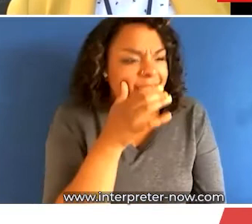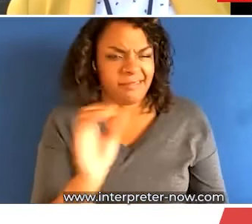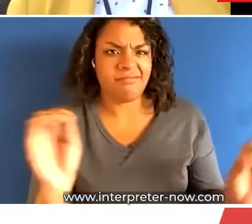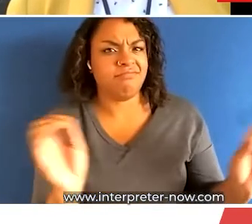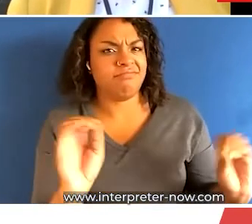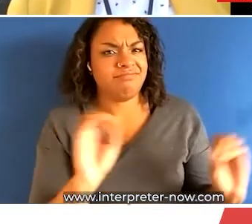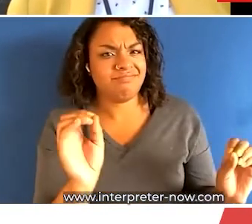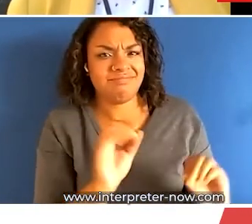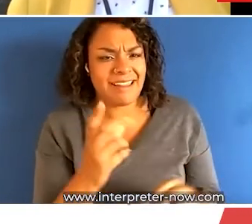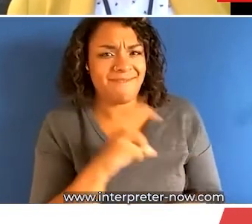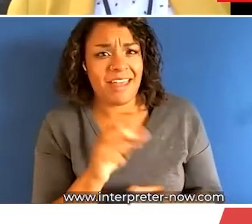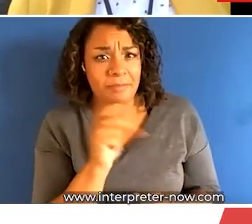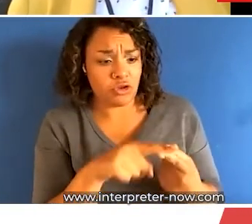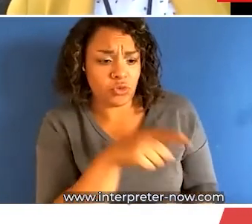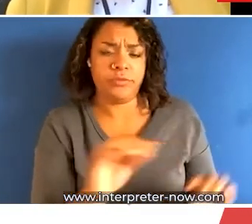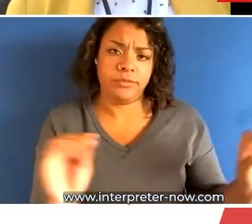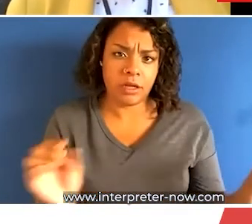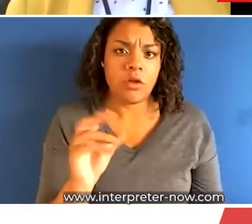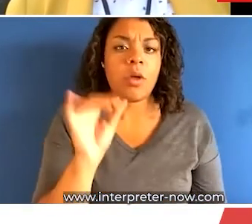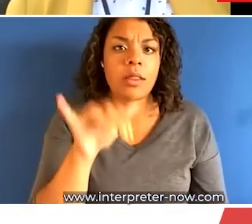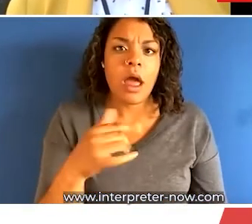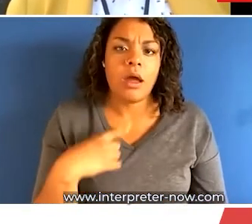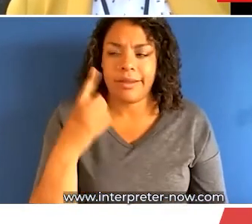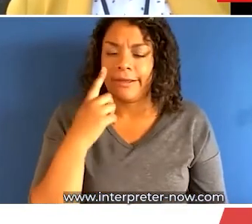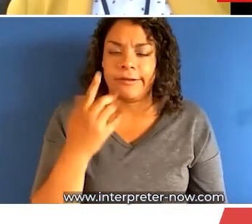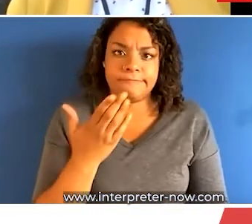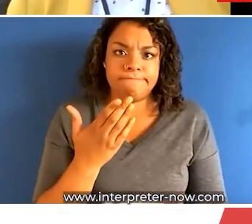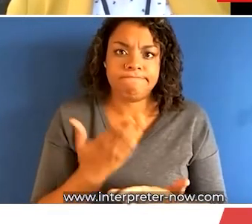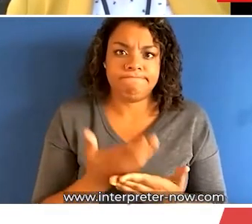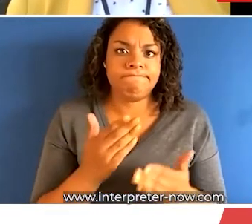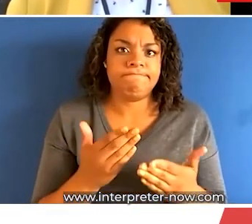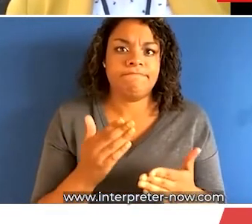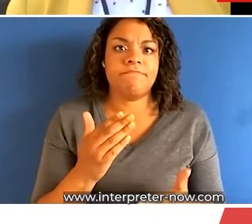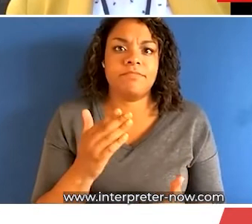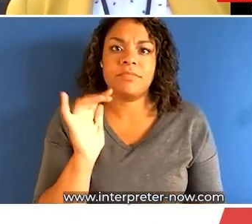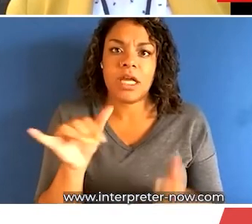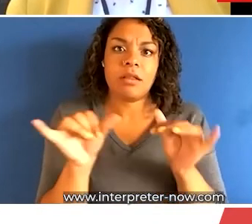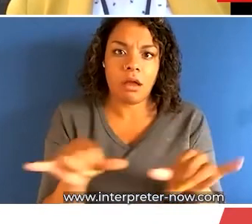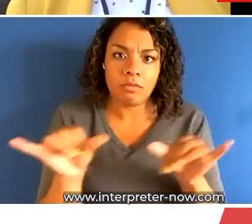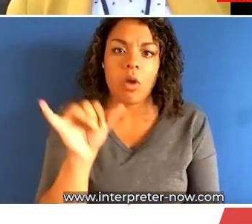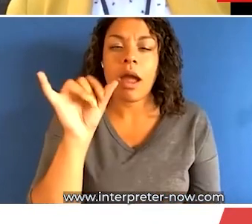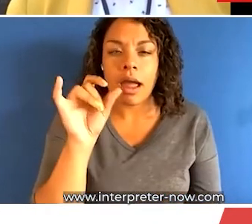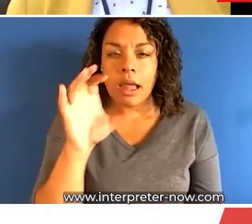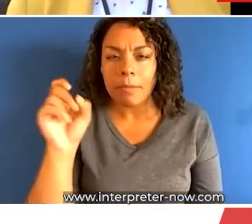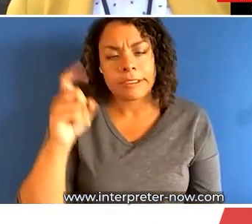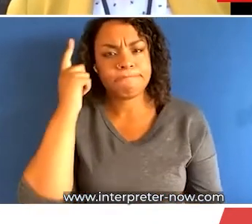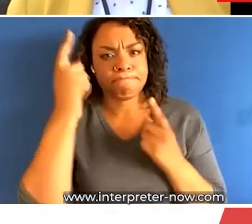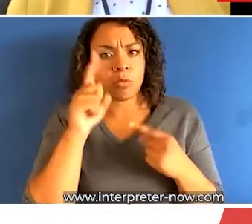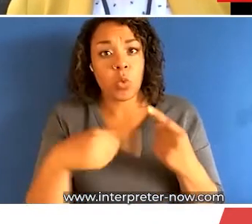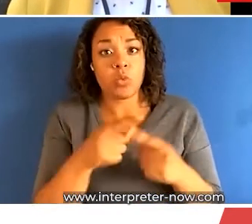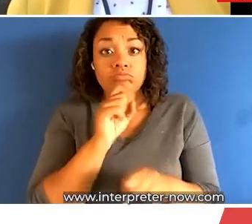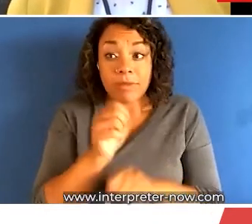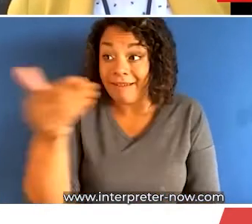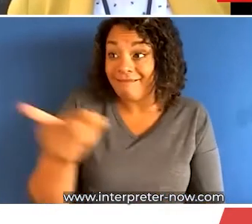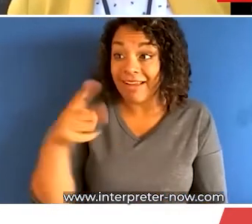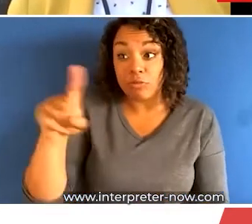think that also is something that's very performative. And I think companies need to think more deeply about when they invite folks to the table,